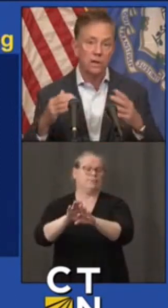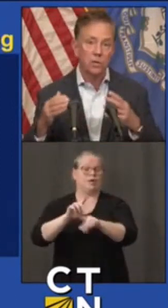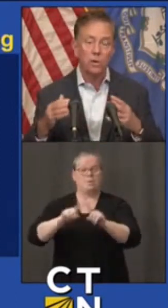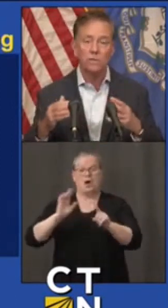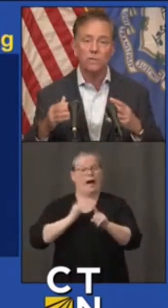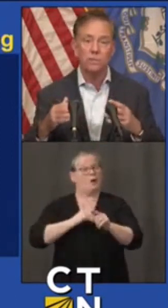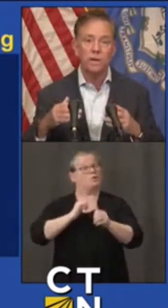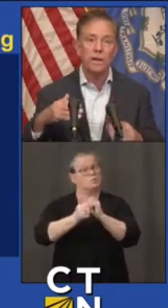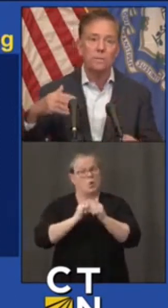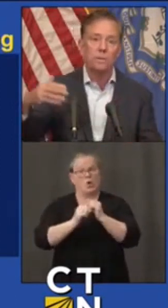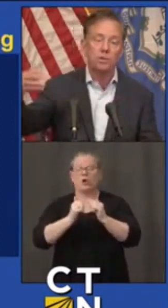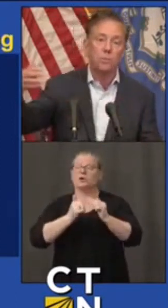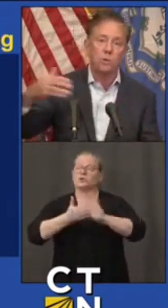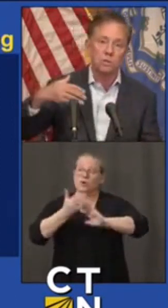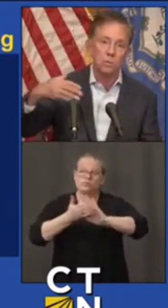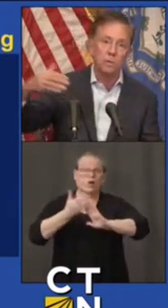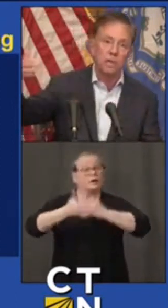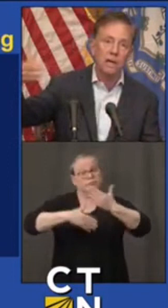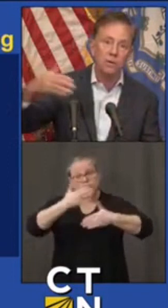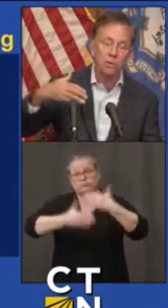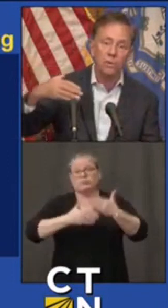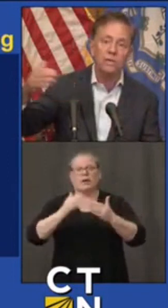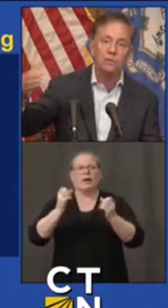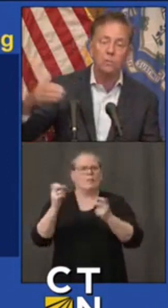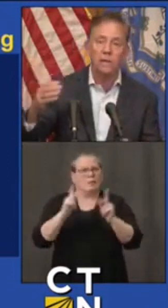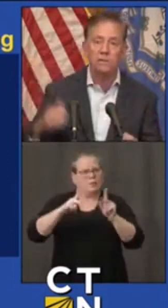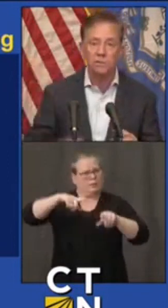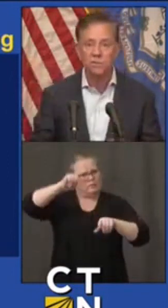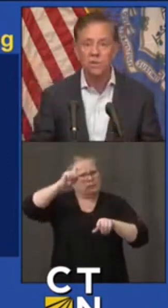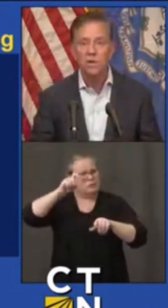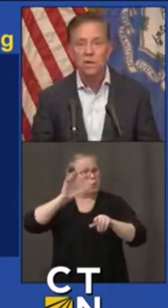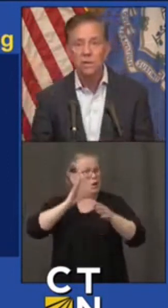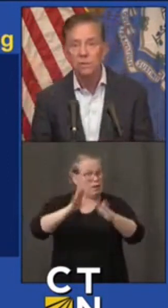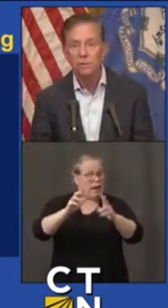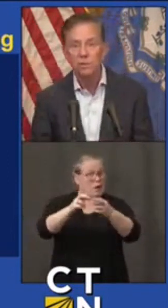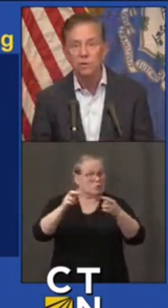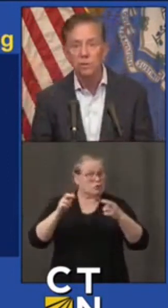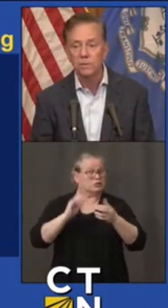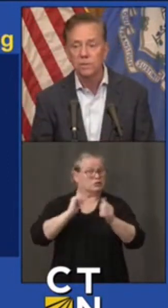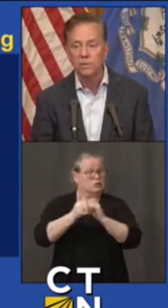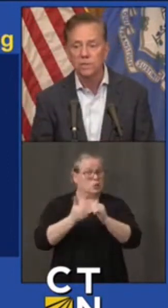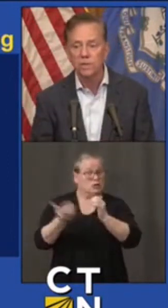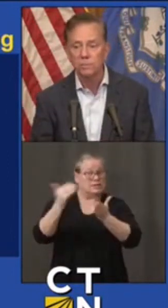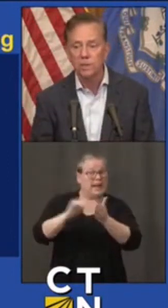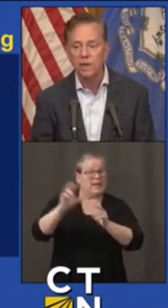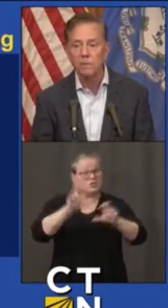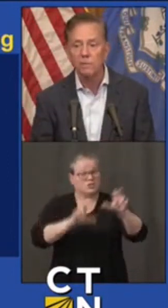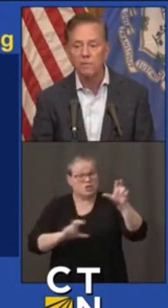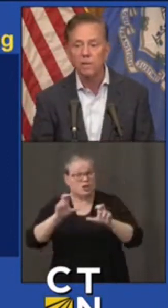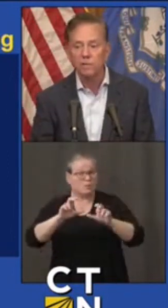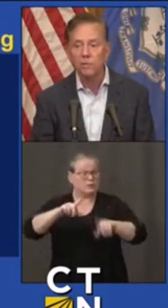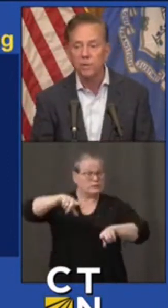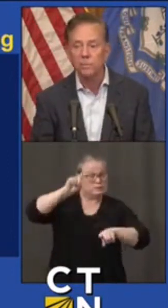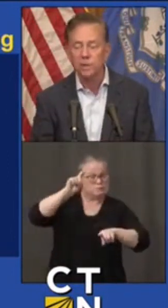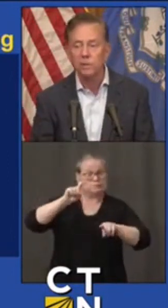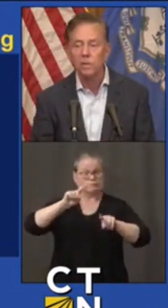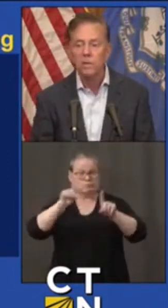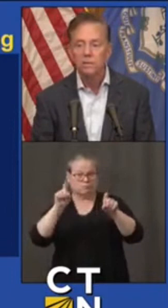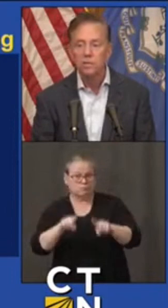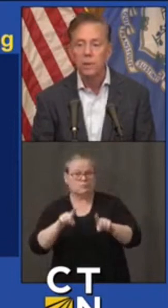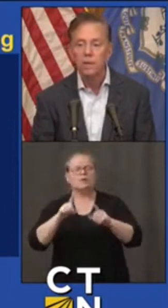a lot of questions about how much sports they'll be allowed on a regional basis in terms of tournaments and the such. But they've been fairly strict